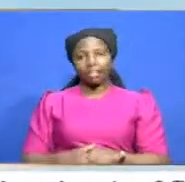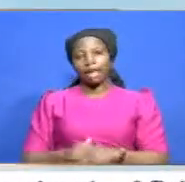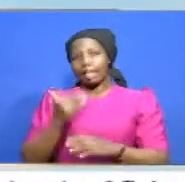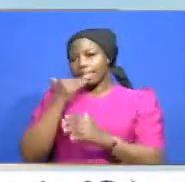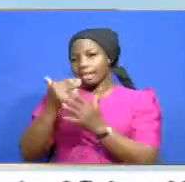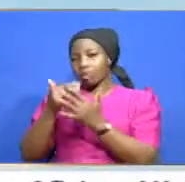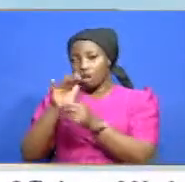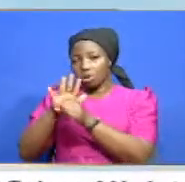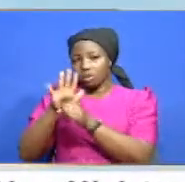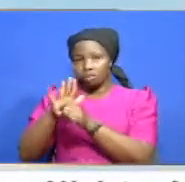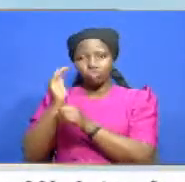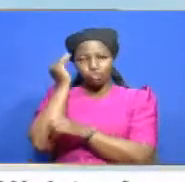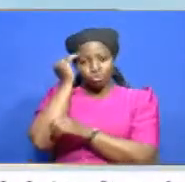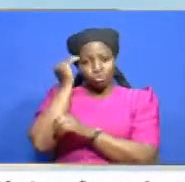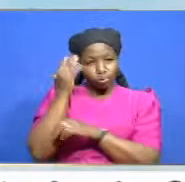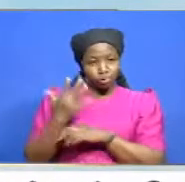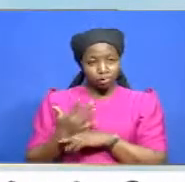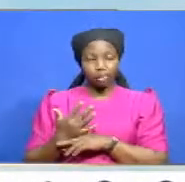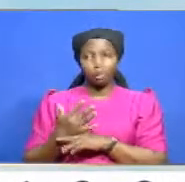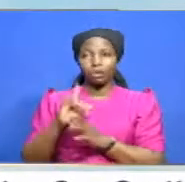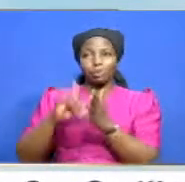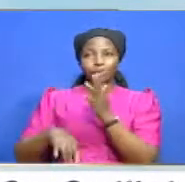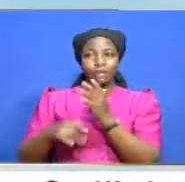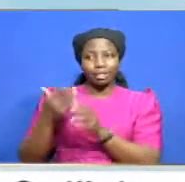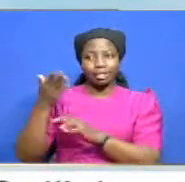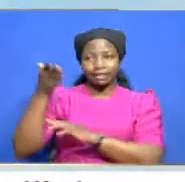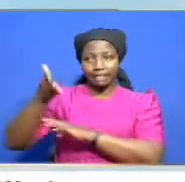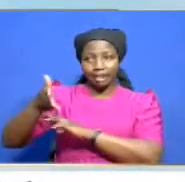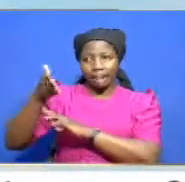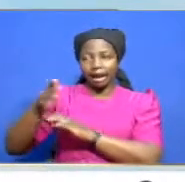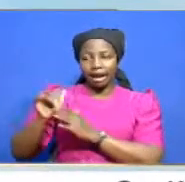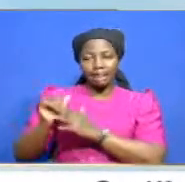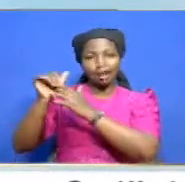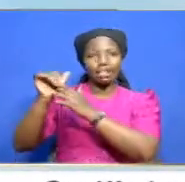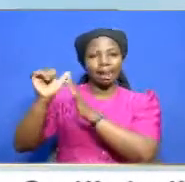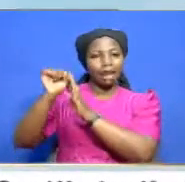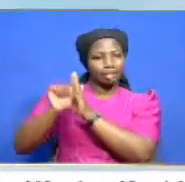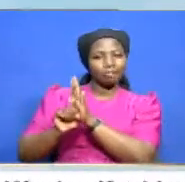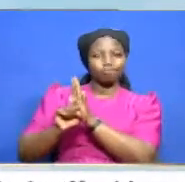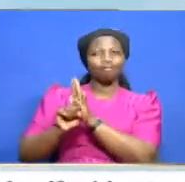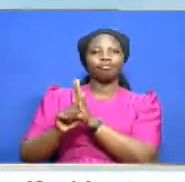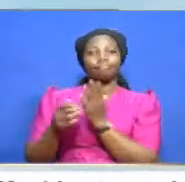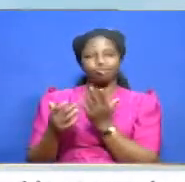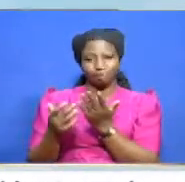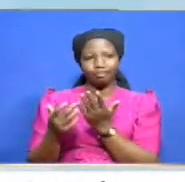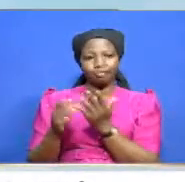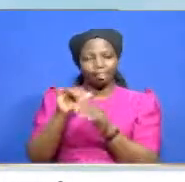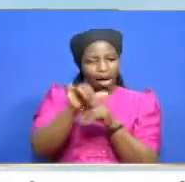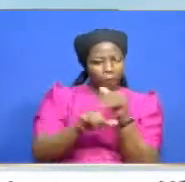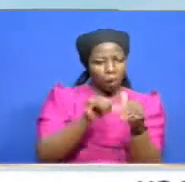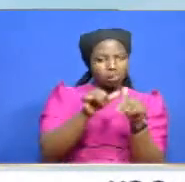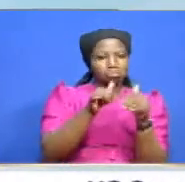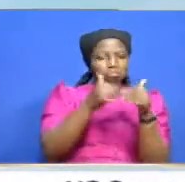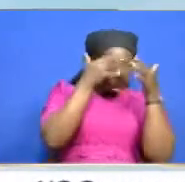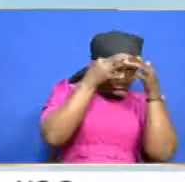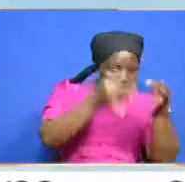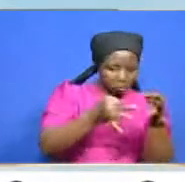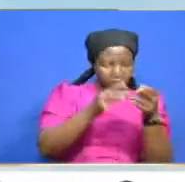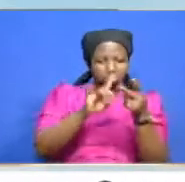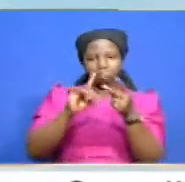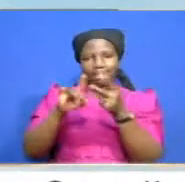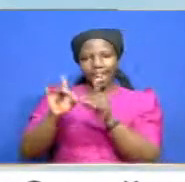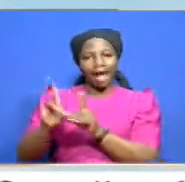Serfine, what is there is that leadership about decision and about direction. In